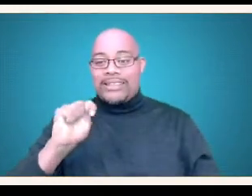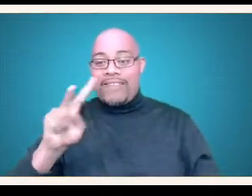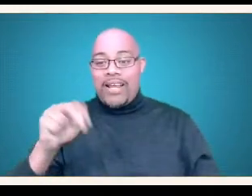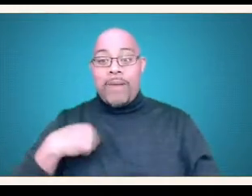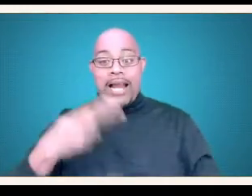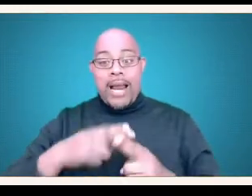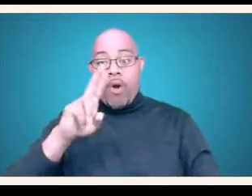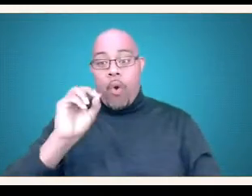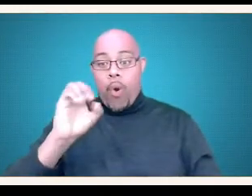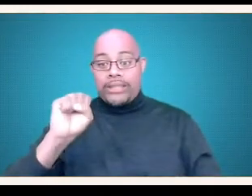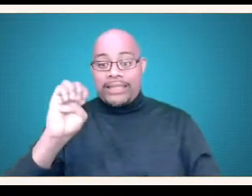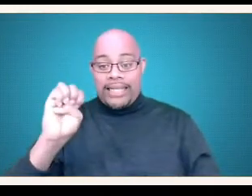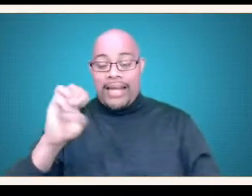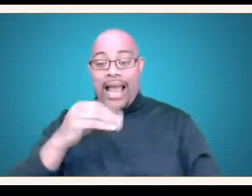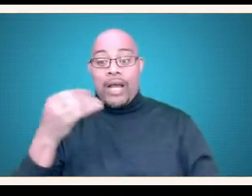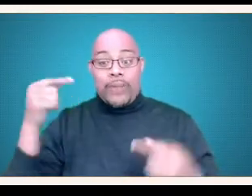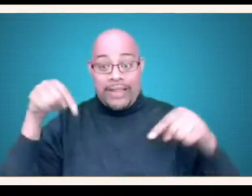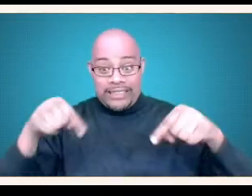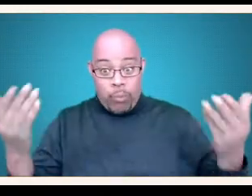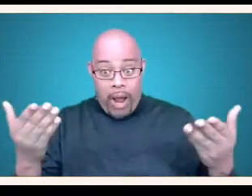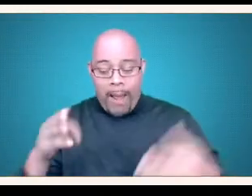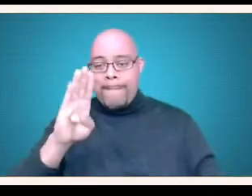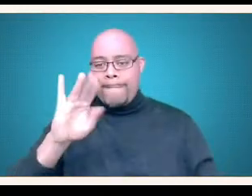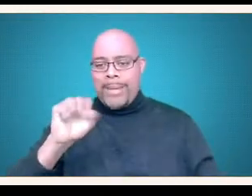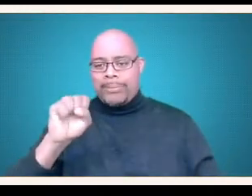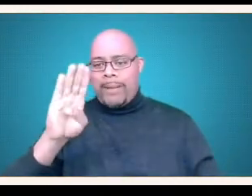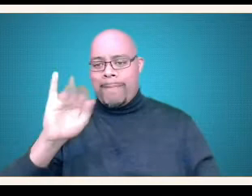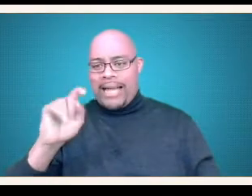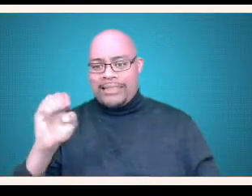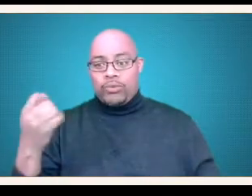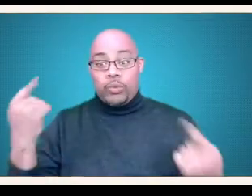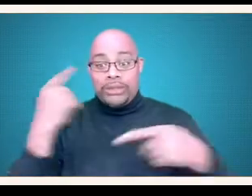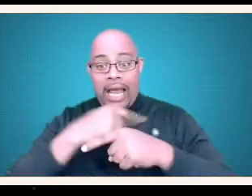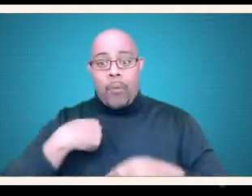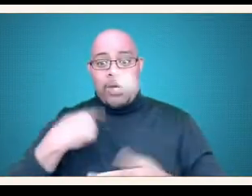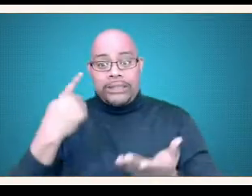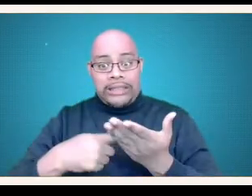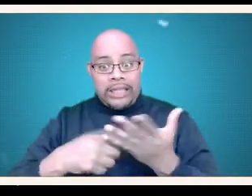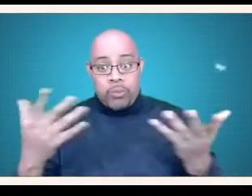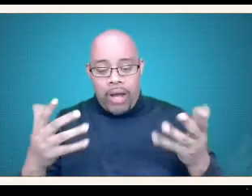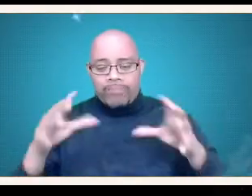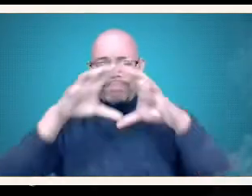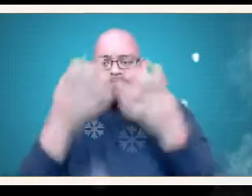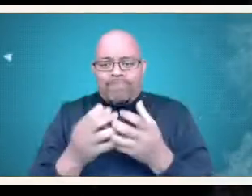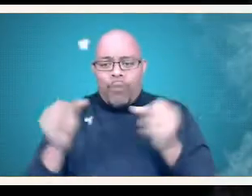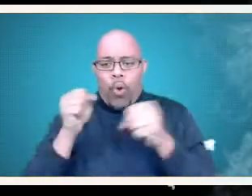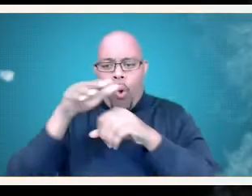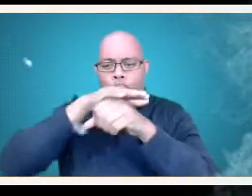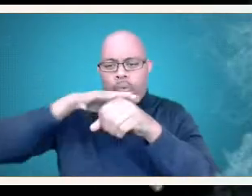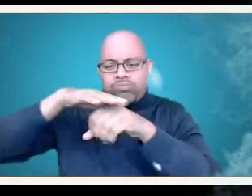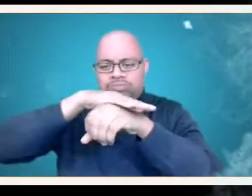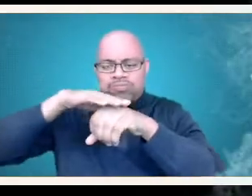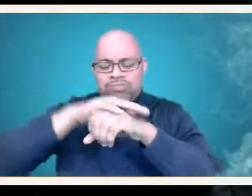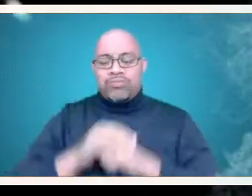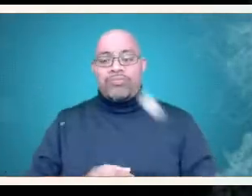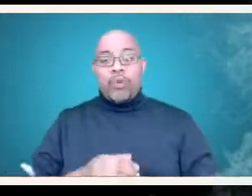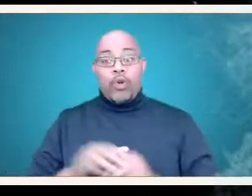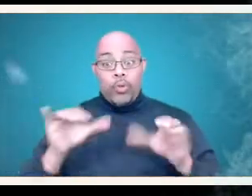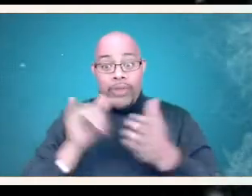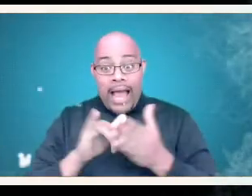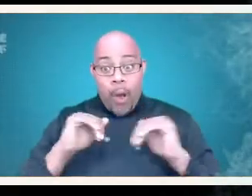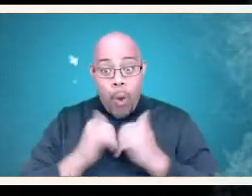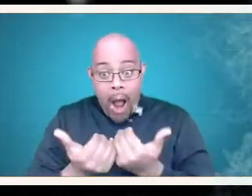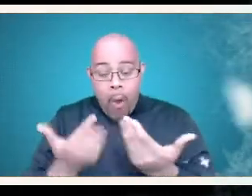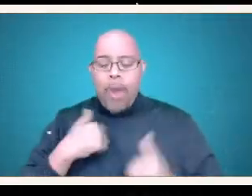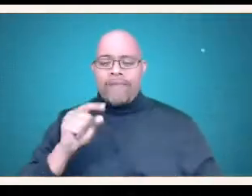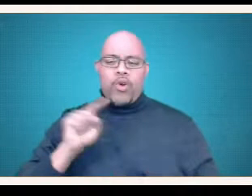Hi everybody, welcome to BIMS TV. My name is Rose Santana and this is BIMS Bites. And today we're going to be taking a bite out of the changing Arctic. Now